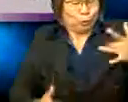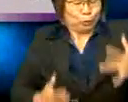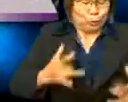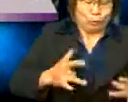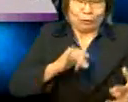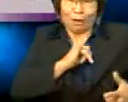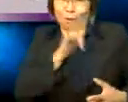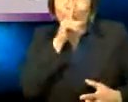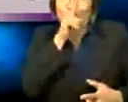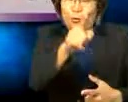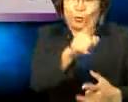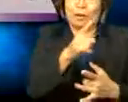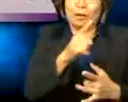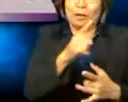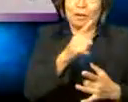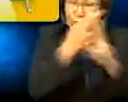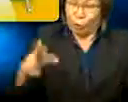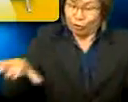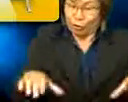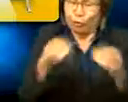to do more today.